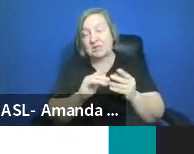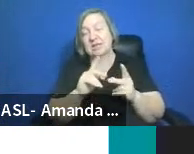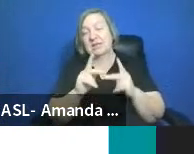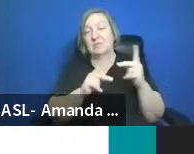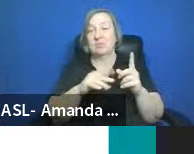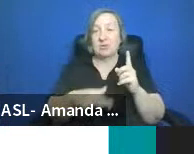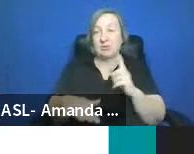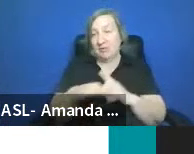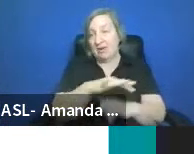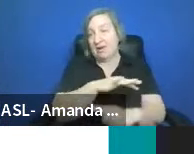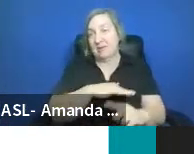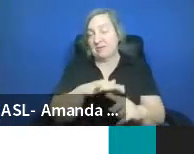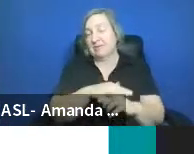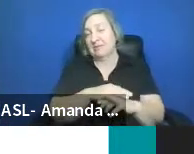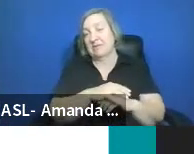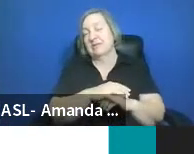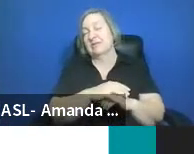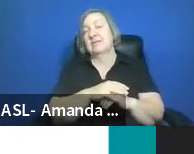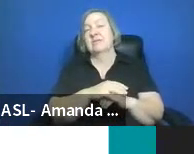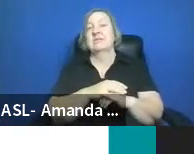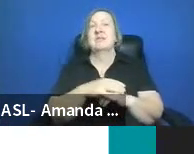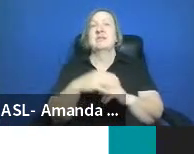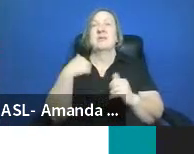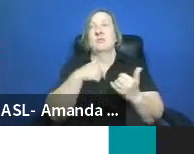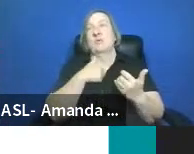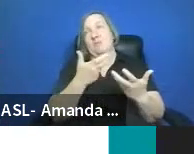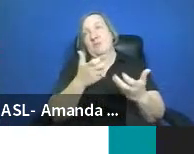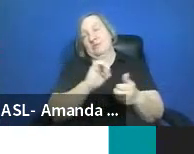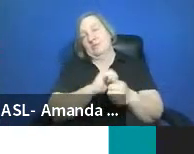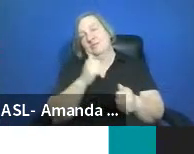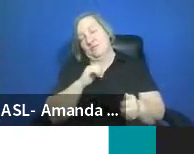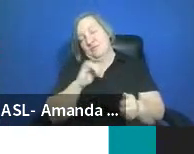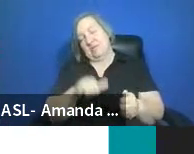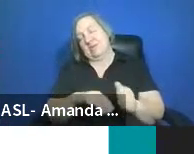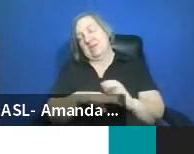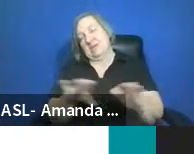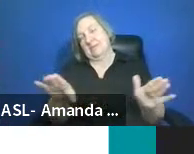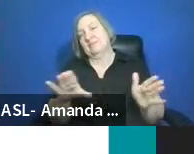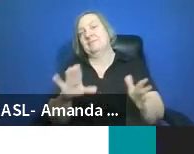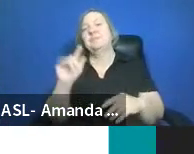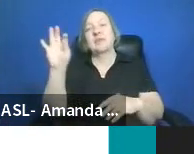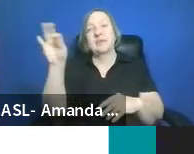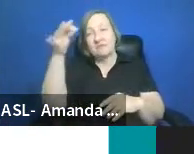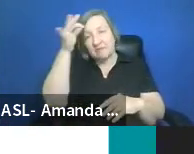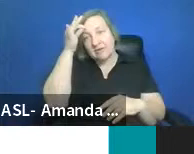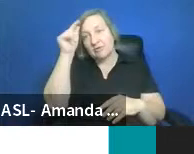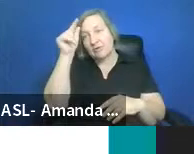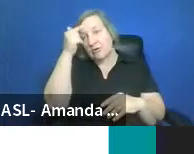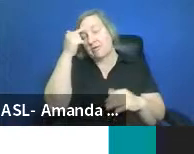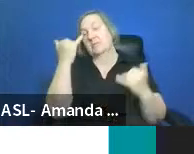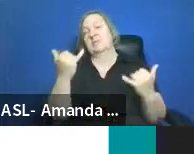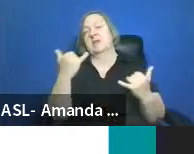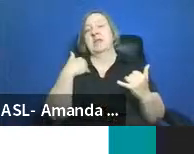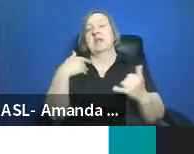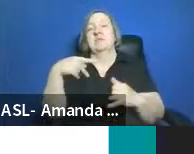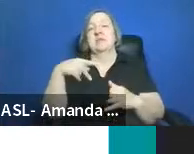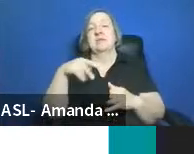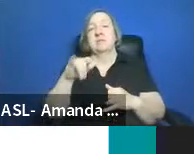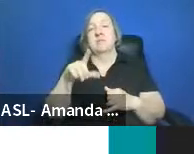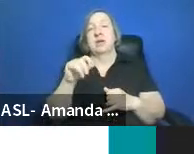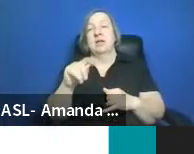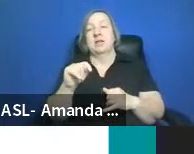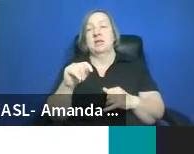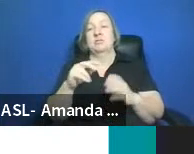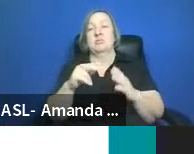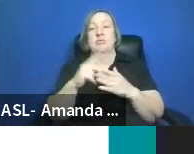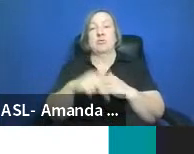around it. And this is something that we want to avoid. The federal government currently has a pilot program called